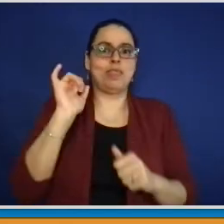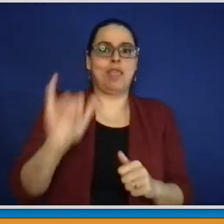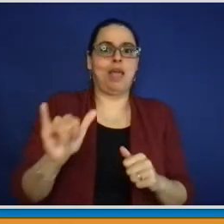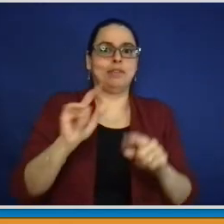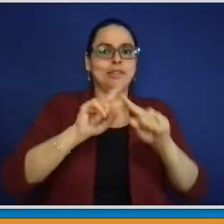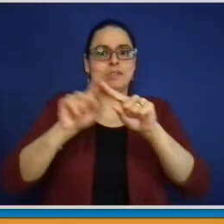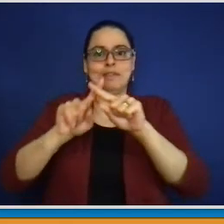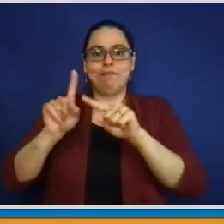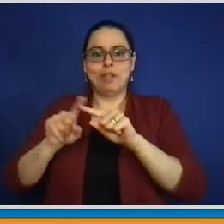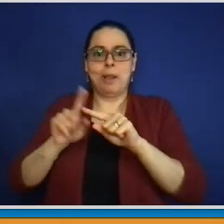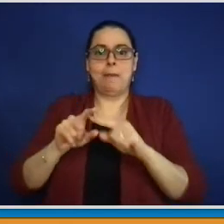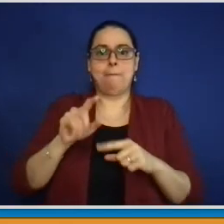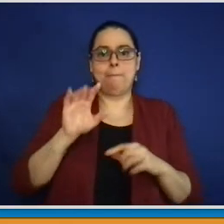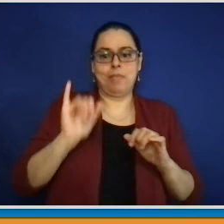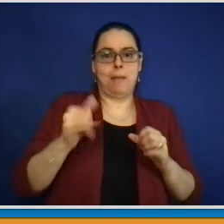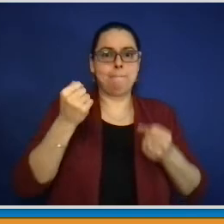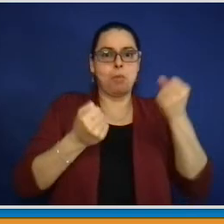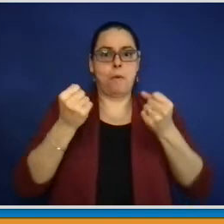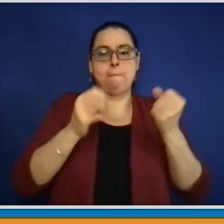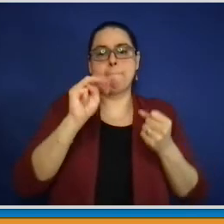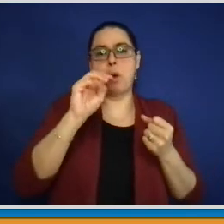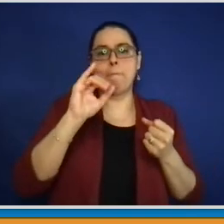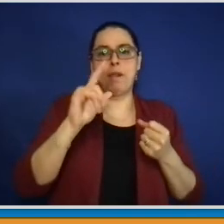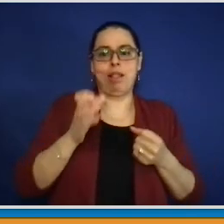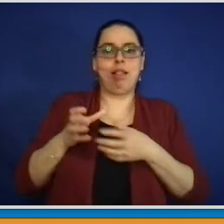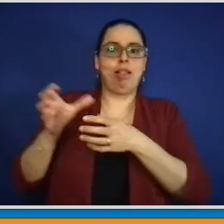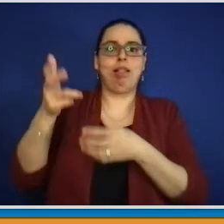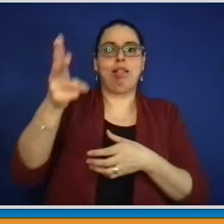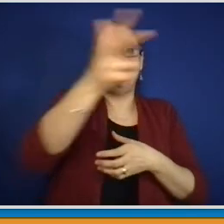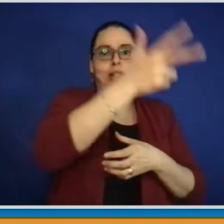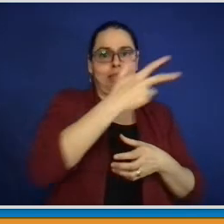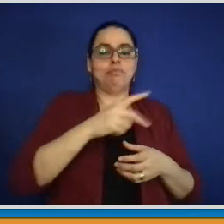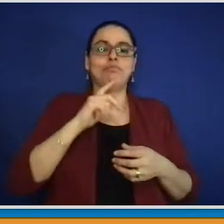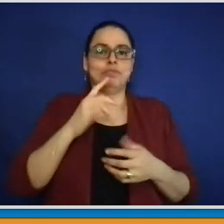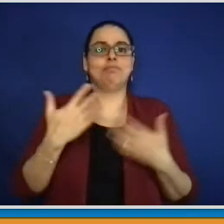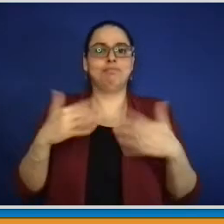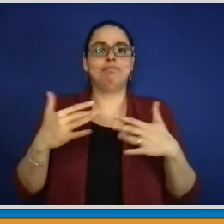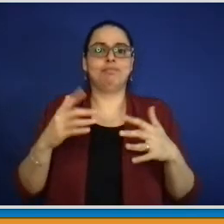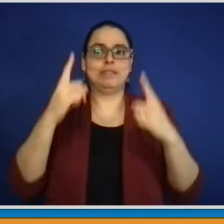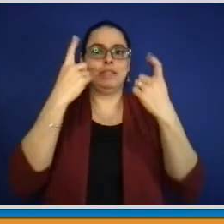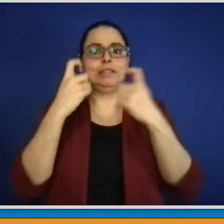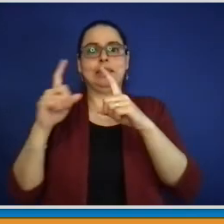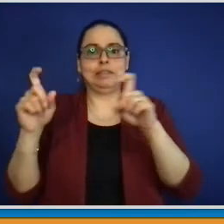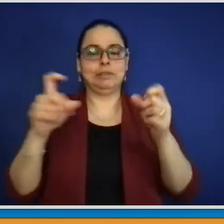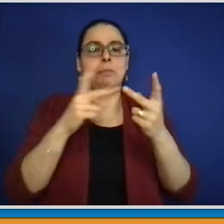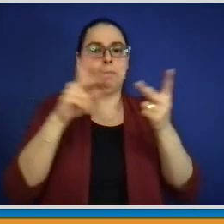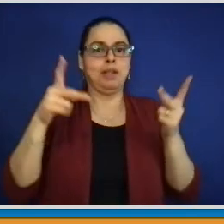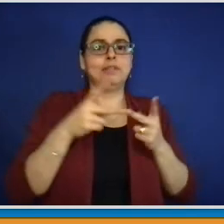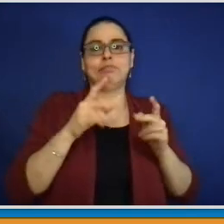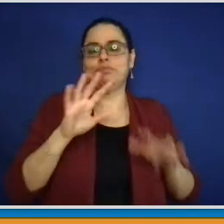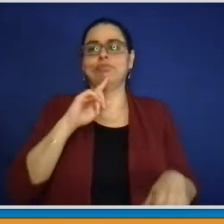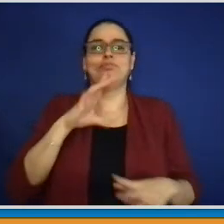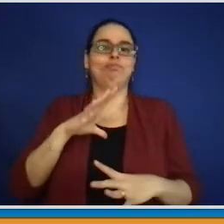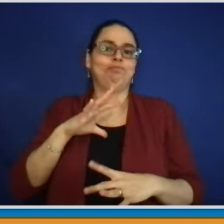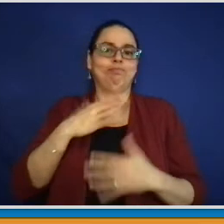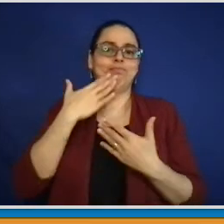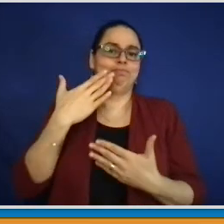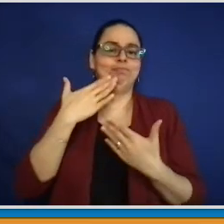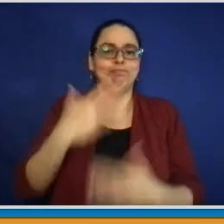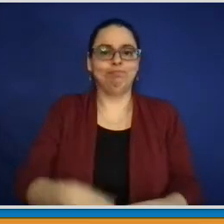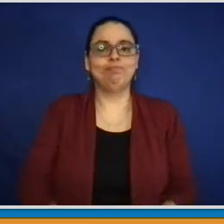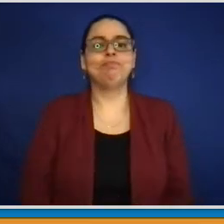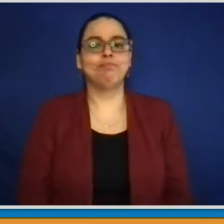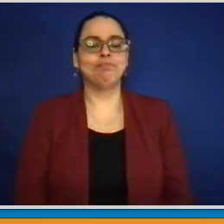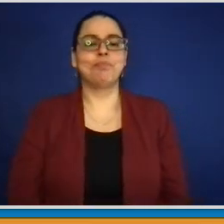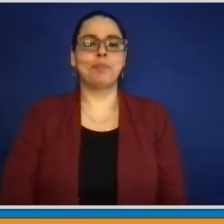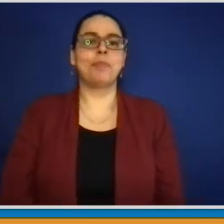So the quick recap of our information on the pandemic, we have 5,200 active cases. Our hospitalization numbers